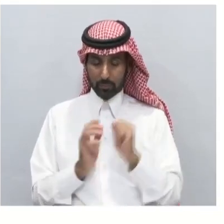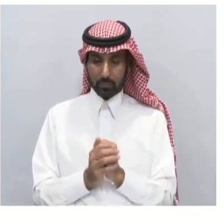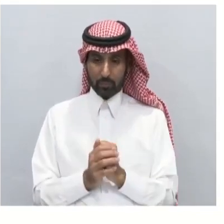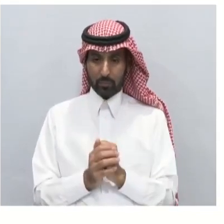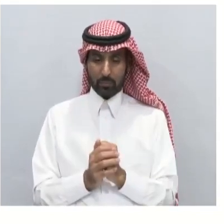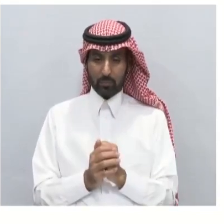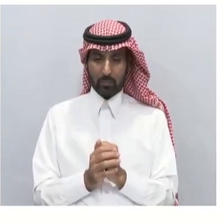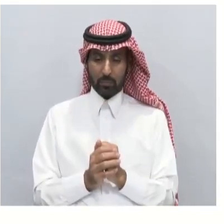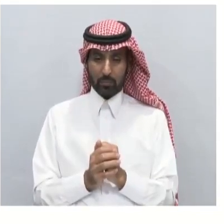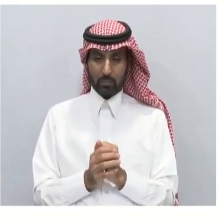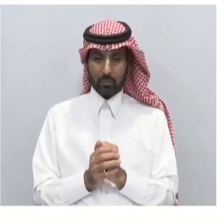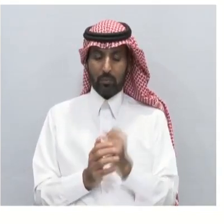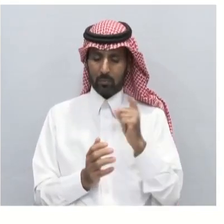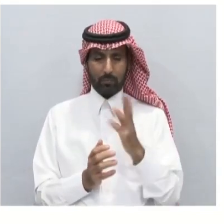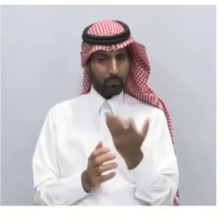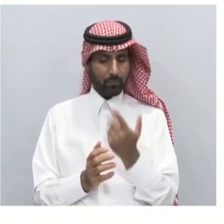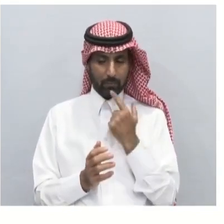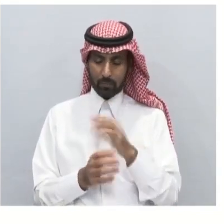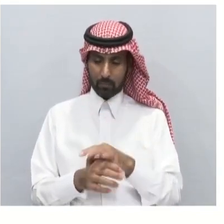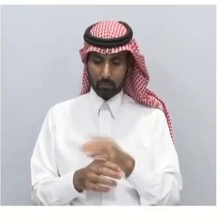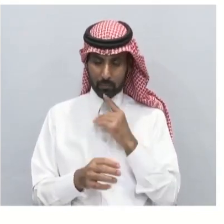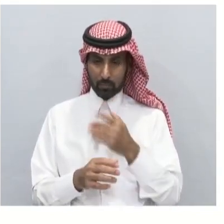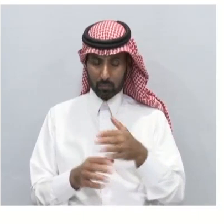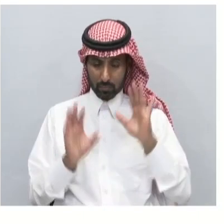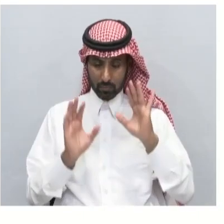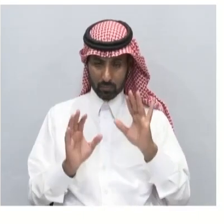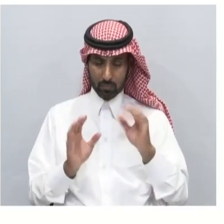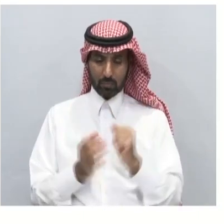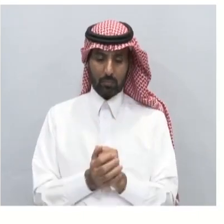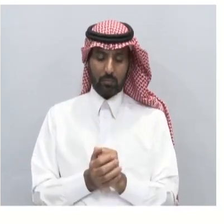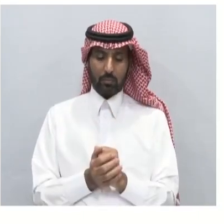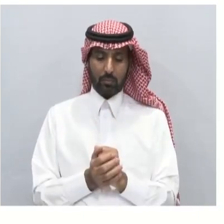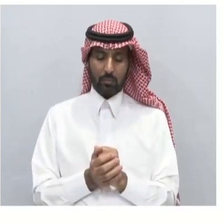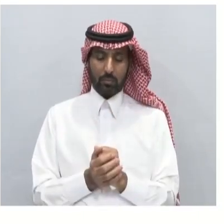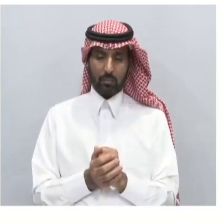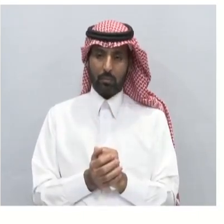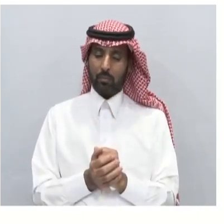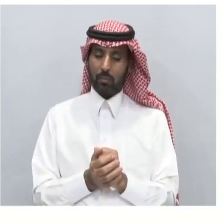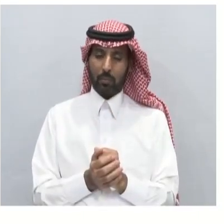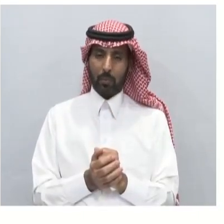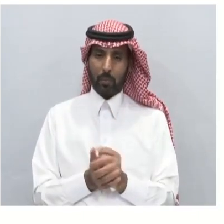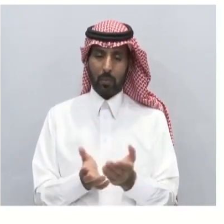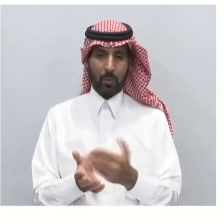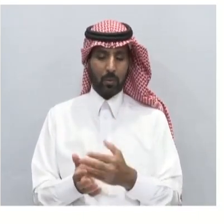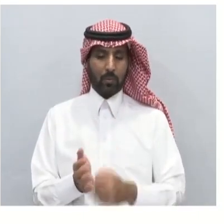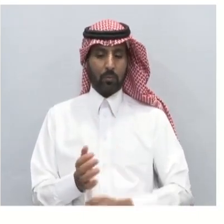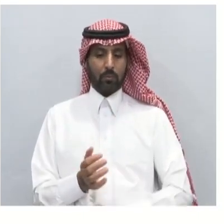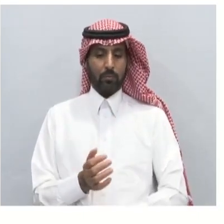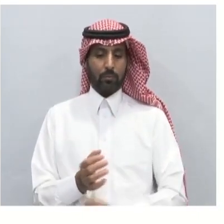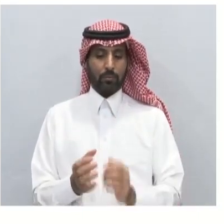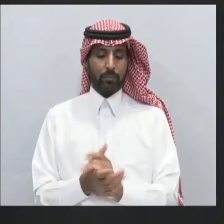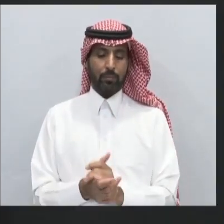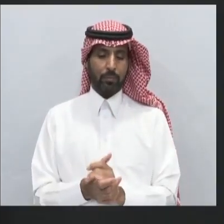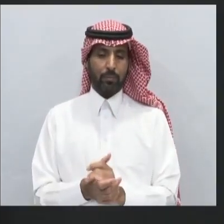you can say it isn't common for people to pray 5 times a day. Okay? So it